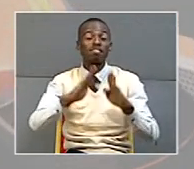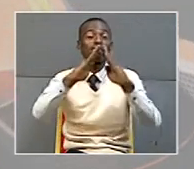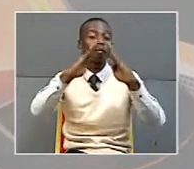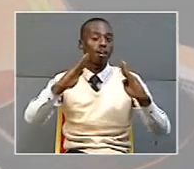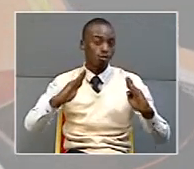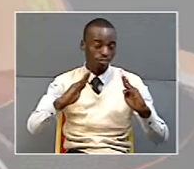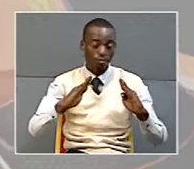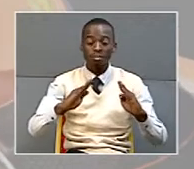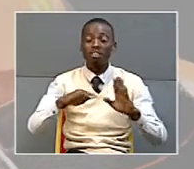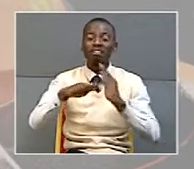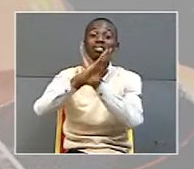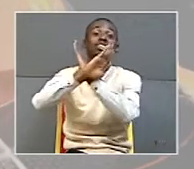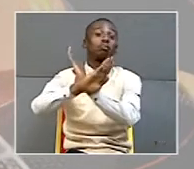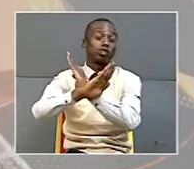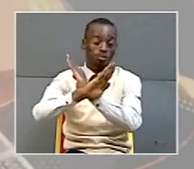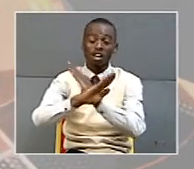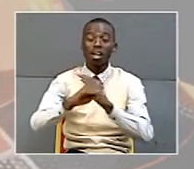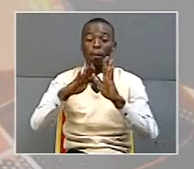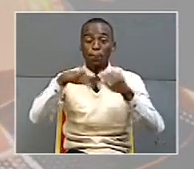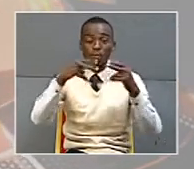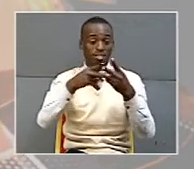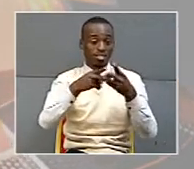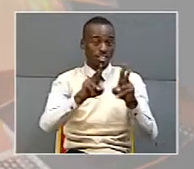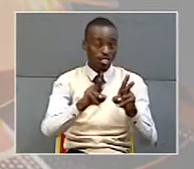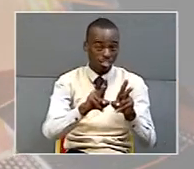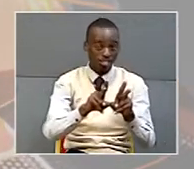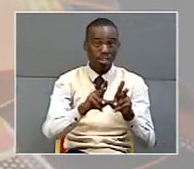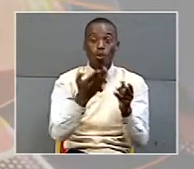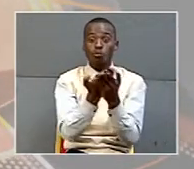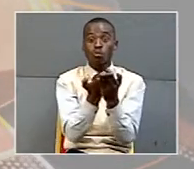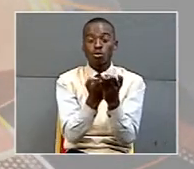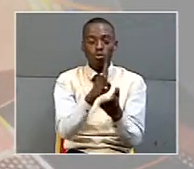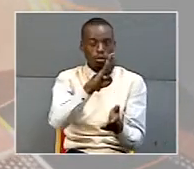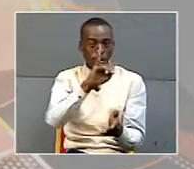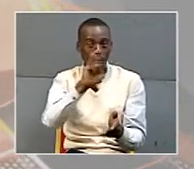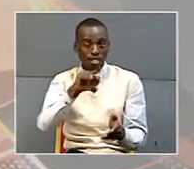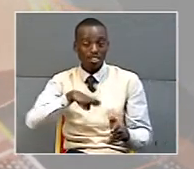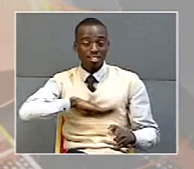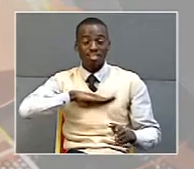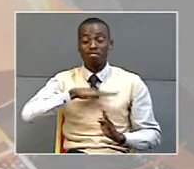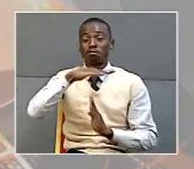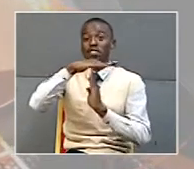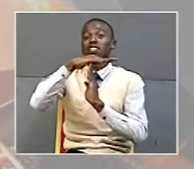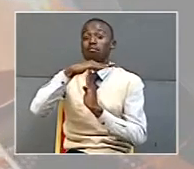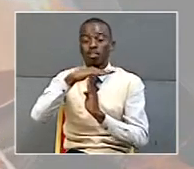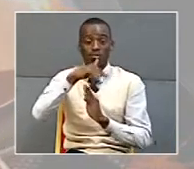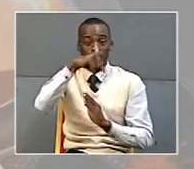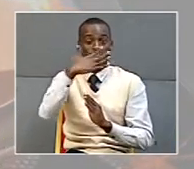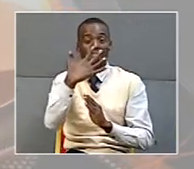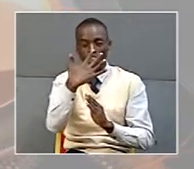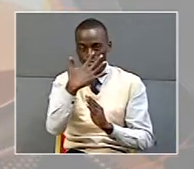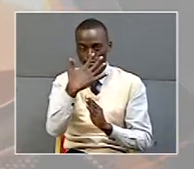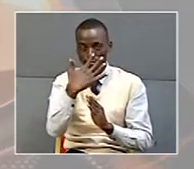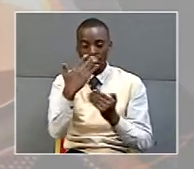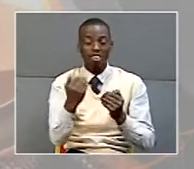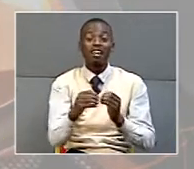The suspension came as parliament resumed debate on the proposal to amend the presidential age limit of 75 years.